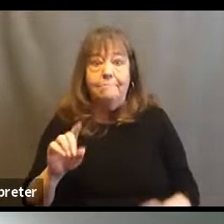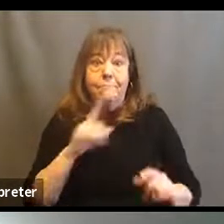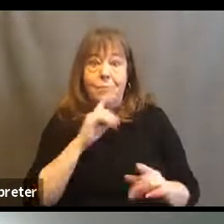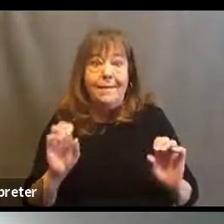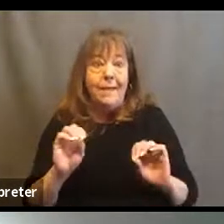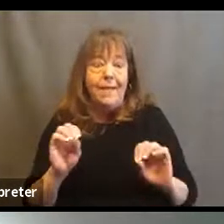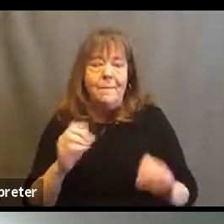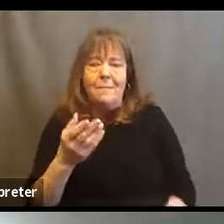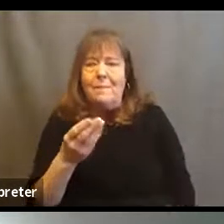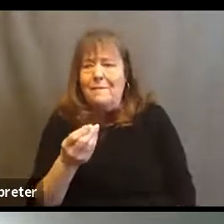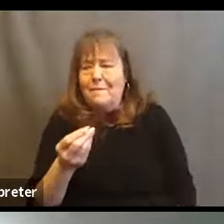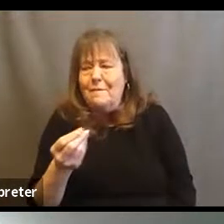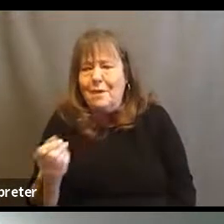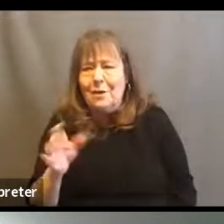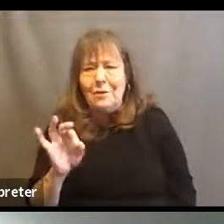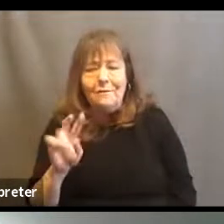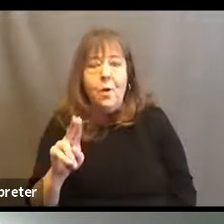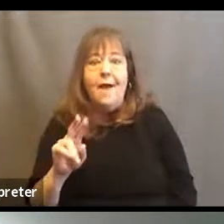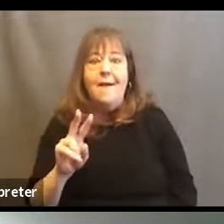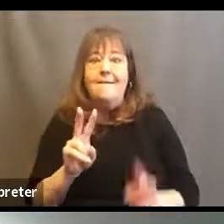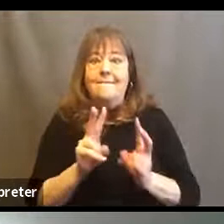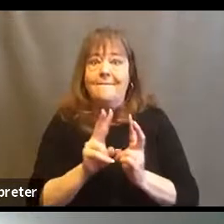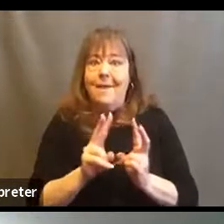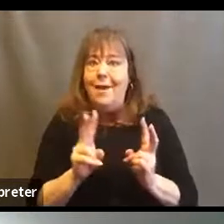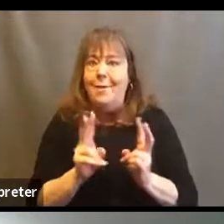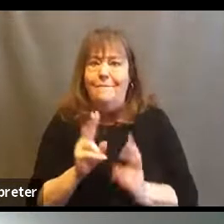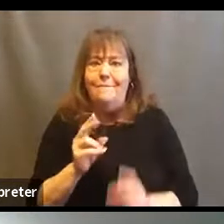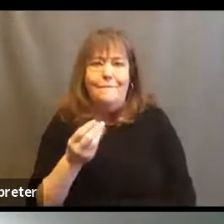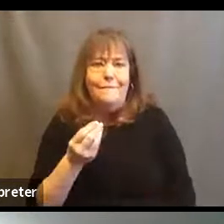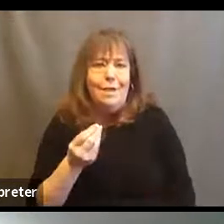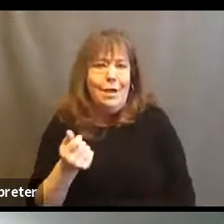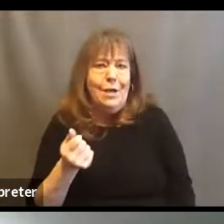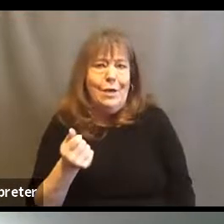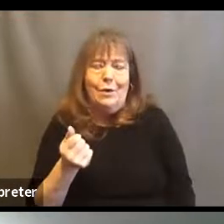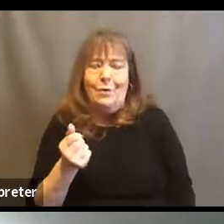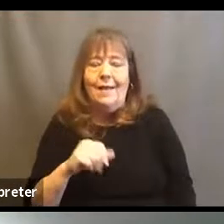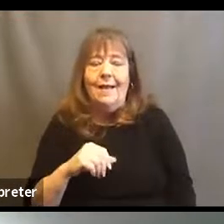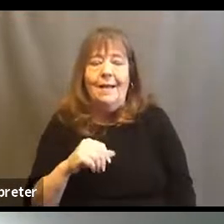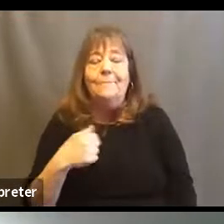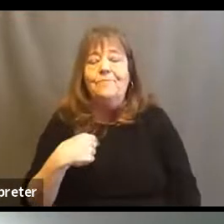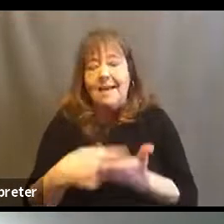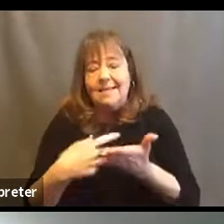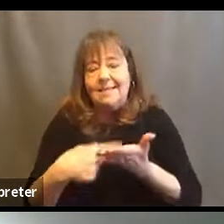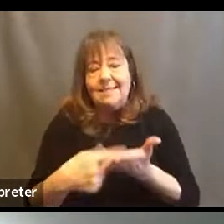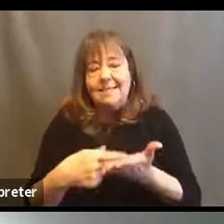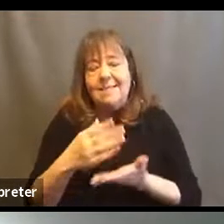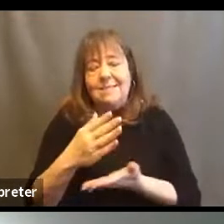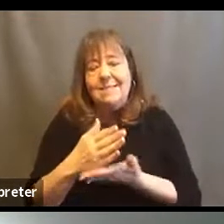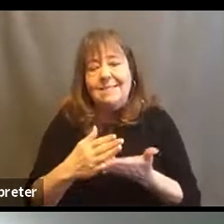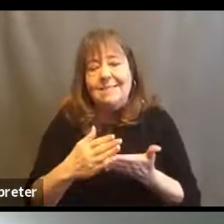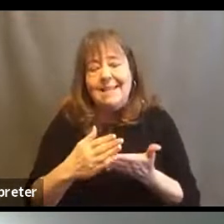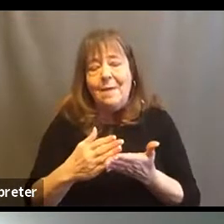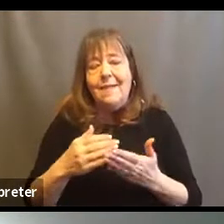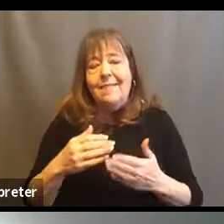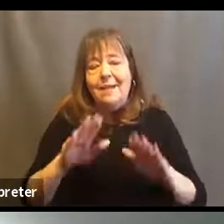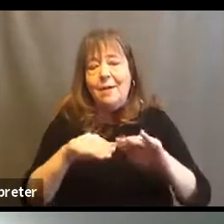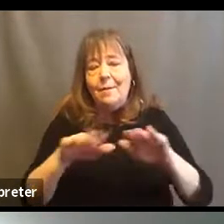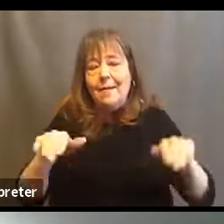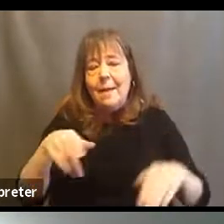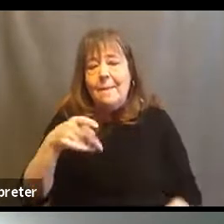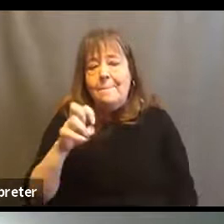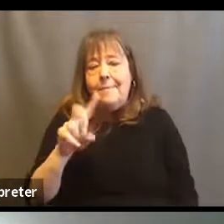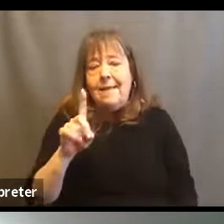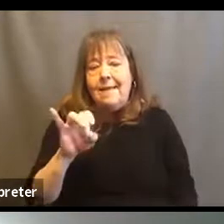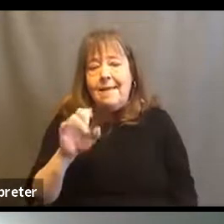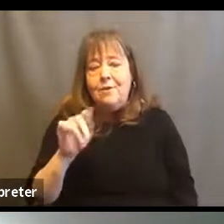we have a few flu cases, but very, very few. I had a discussion with some of our local pediatricians on medical staff